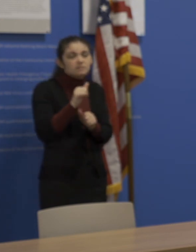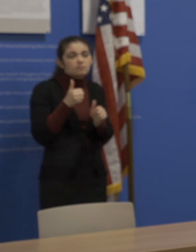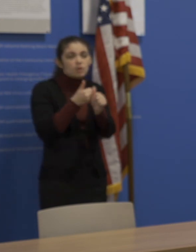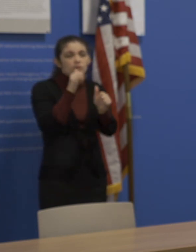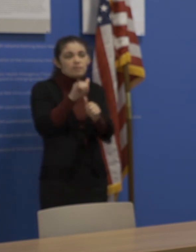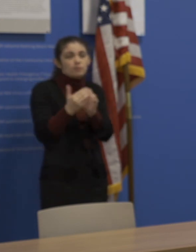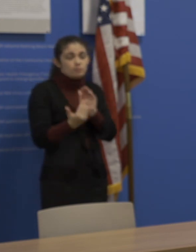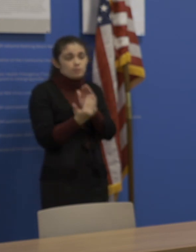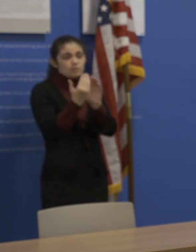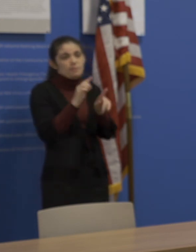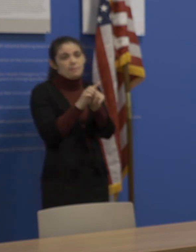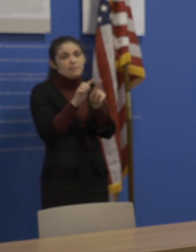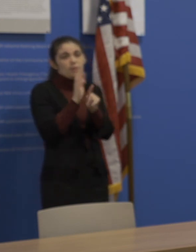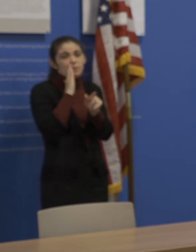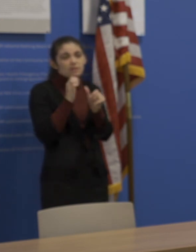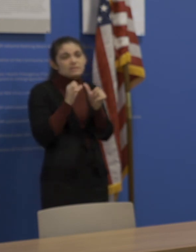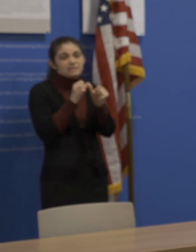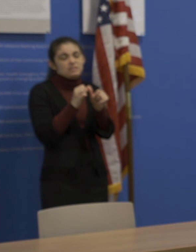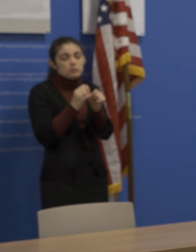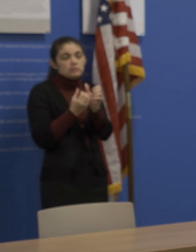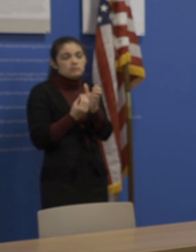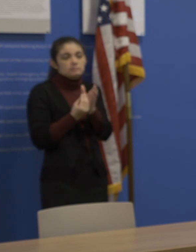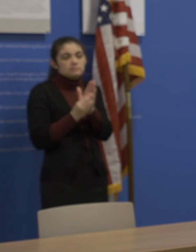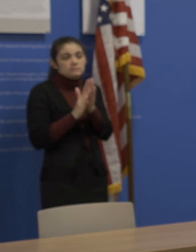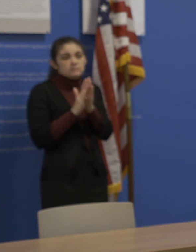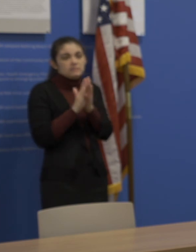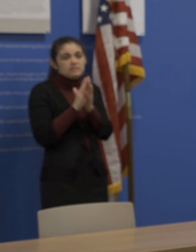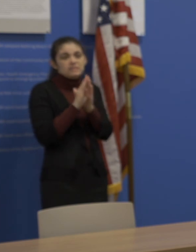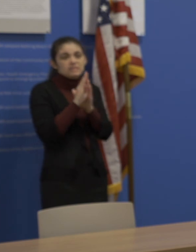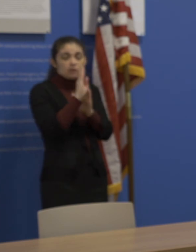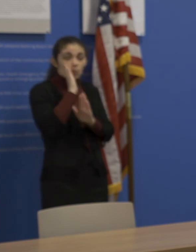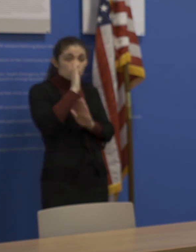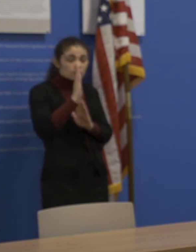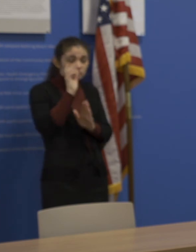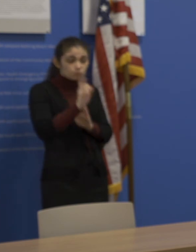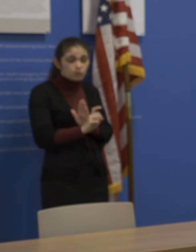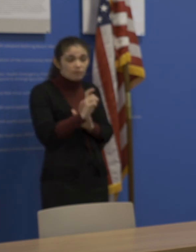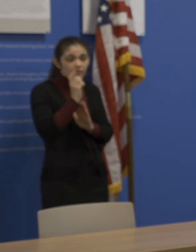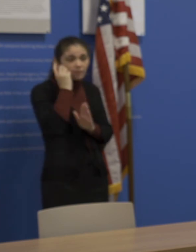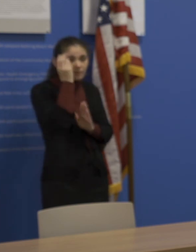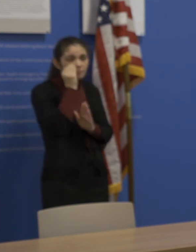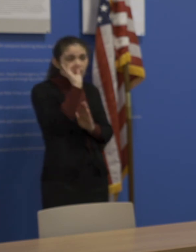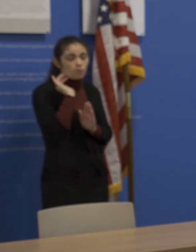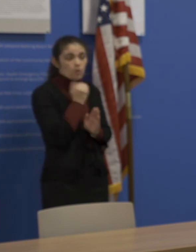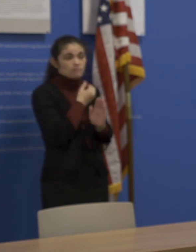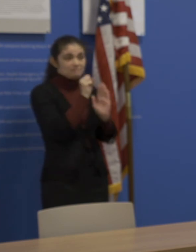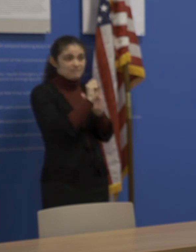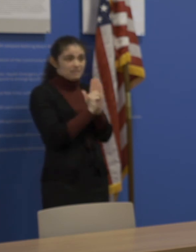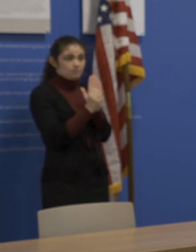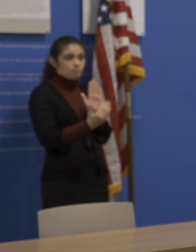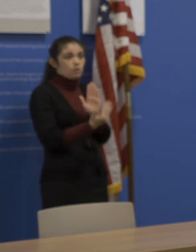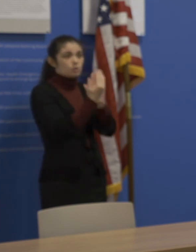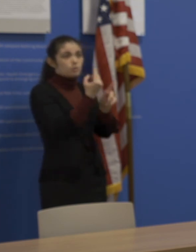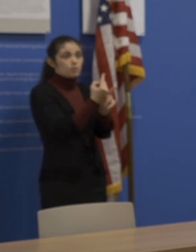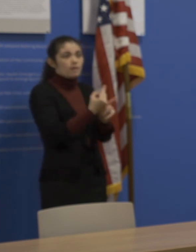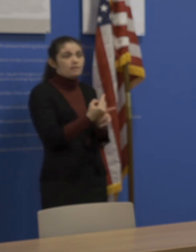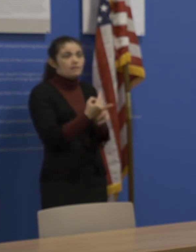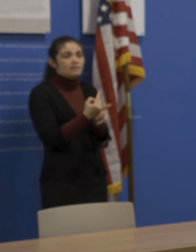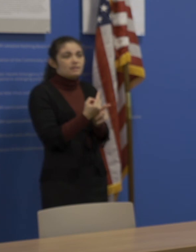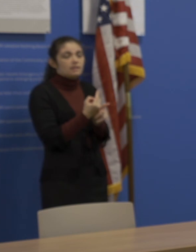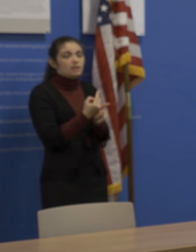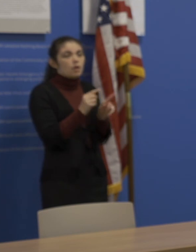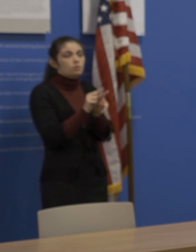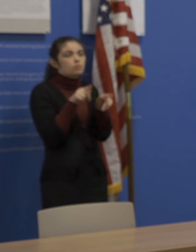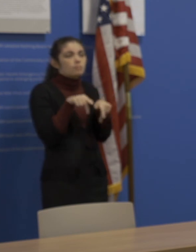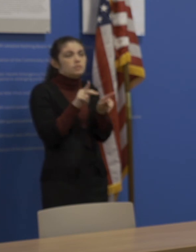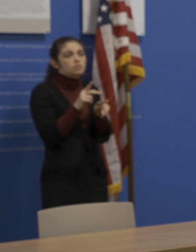those approaches, but it's going to continue to evolve. And I think that we should really think about our state approach as the right thing to do and then